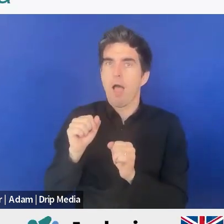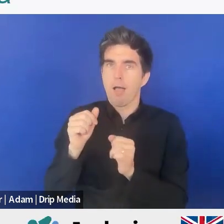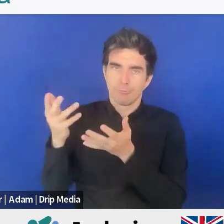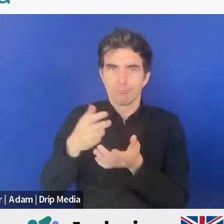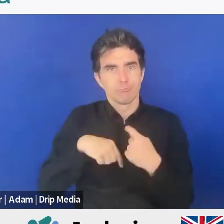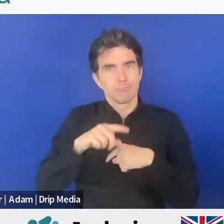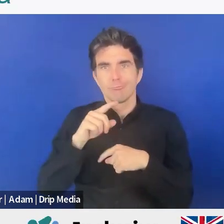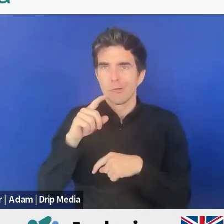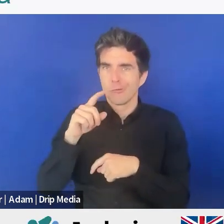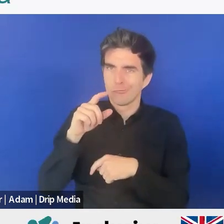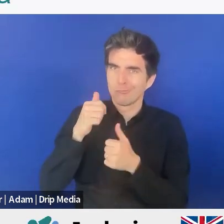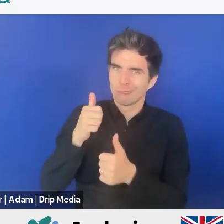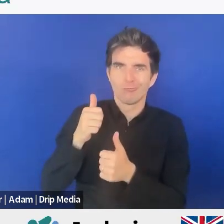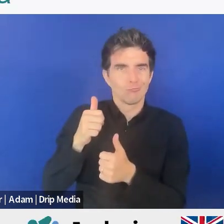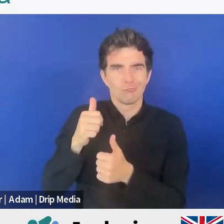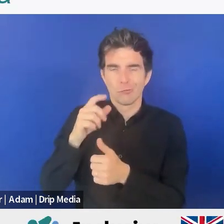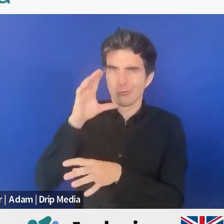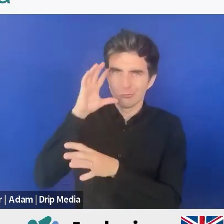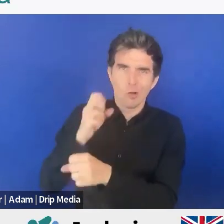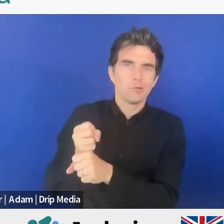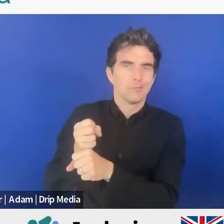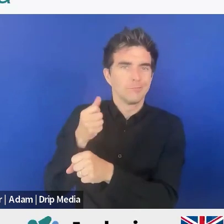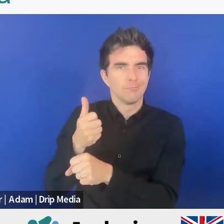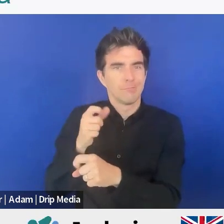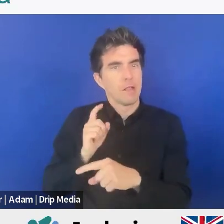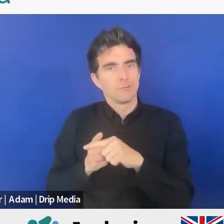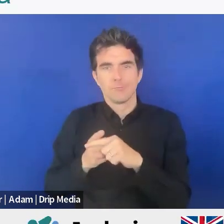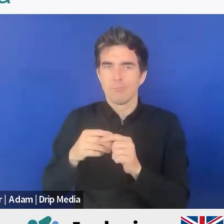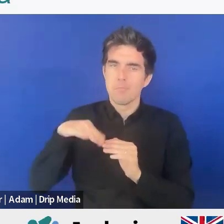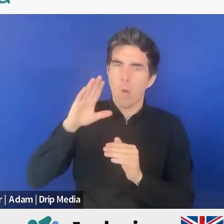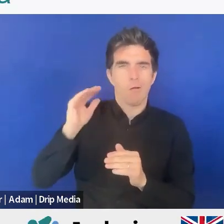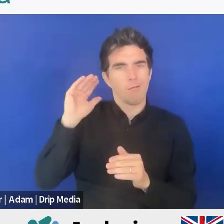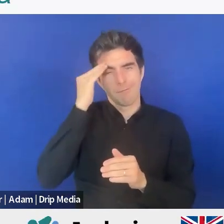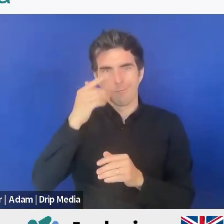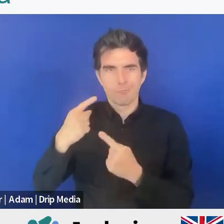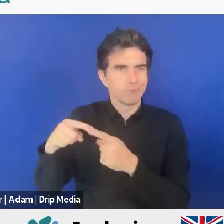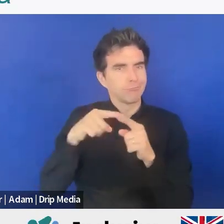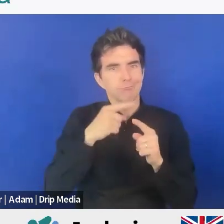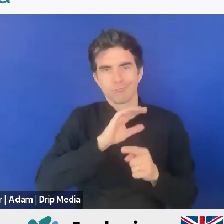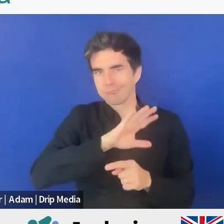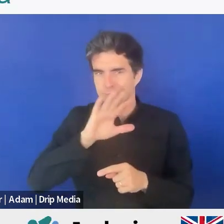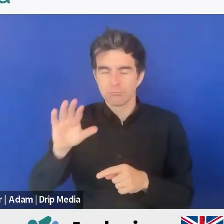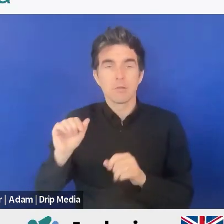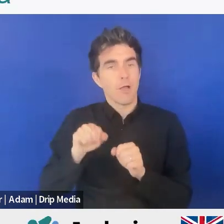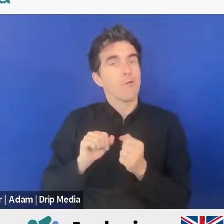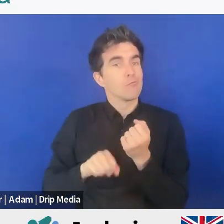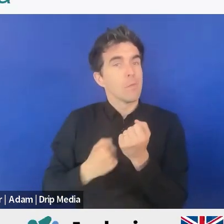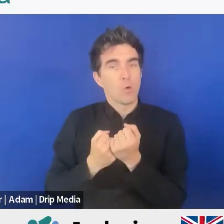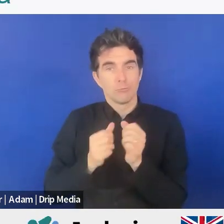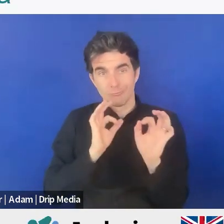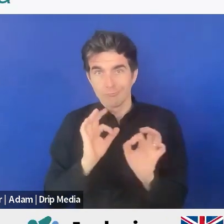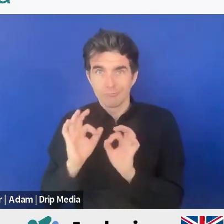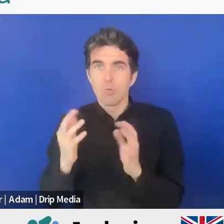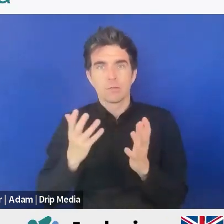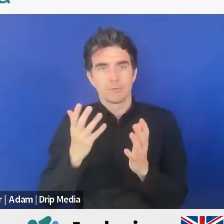understanding of the barriers too. They also support to ensure that identification systems truly serve